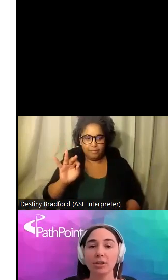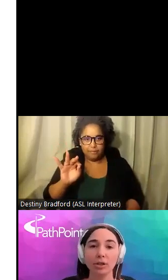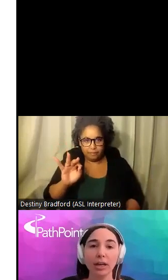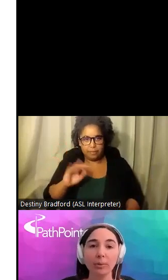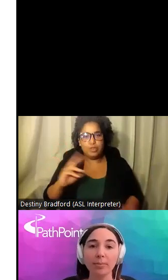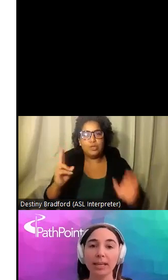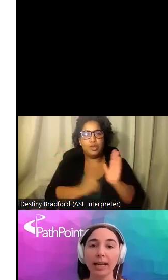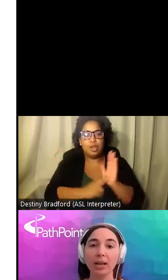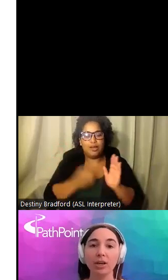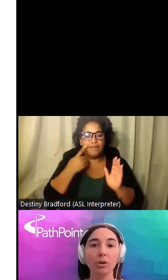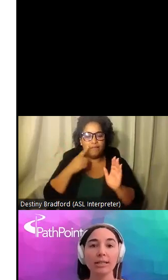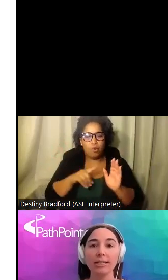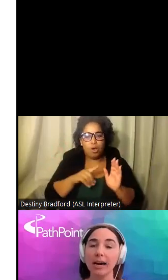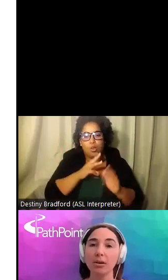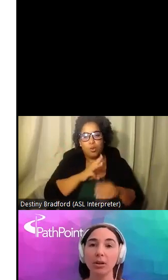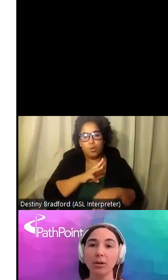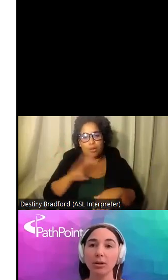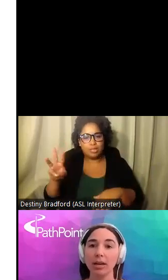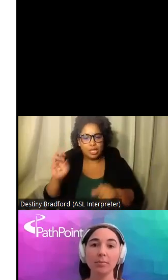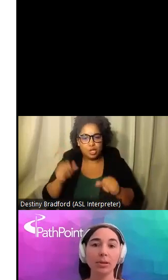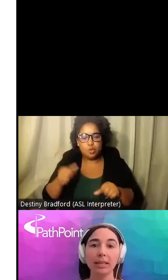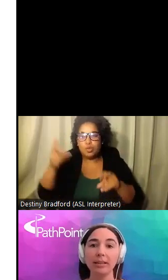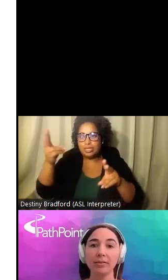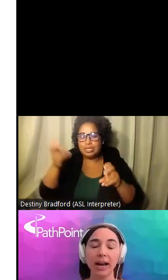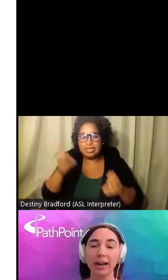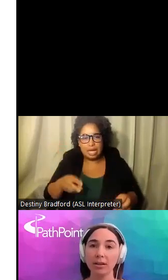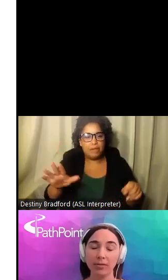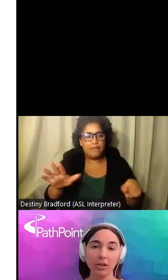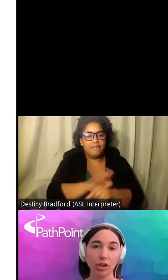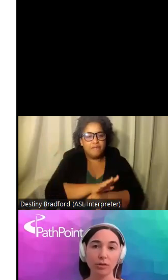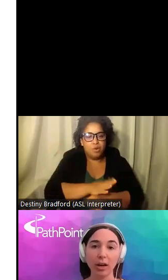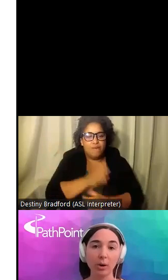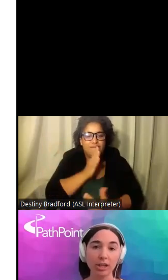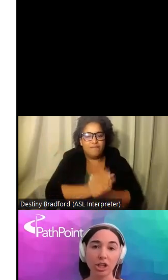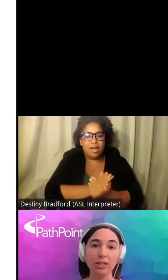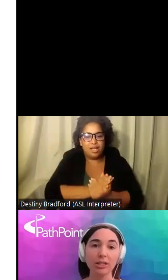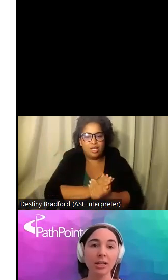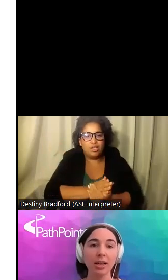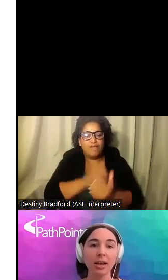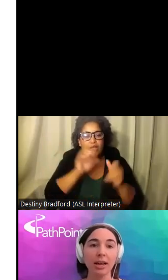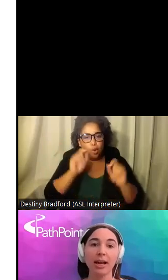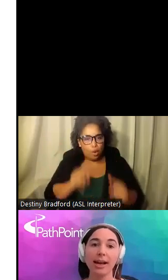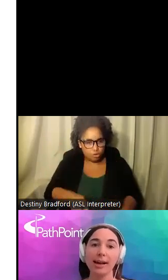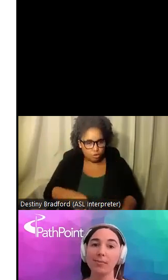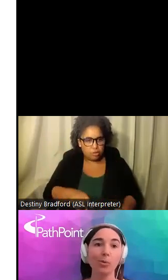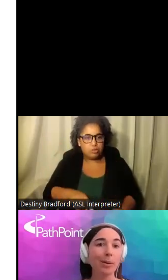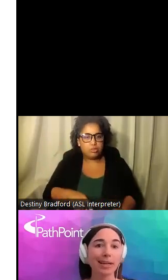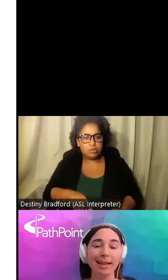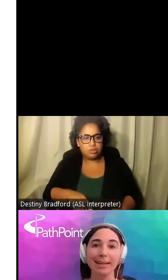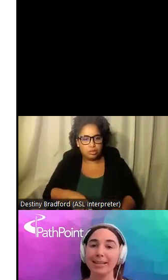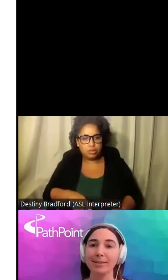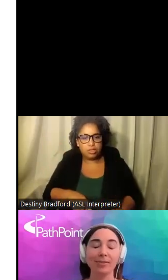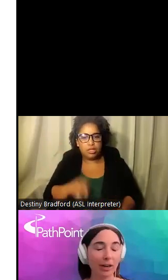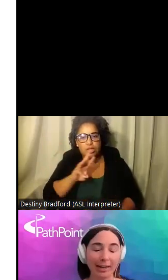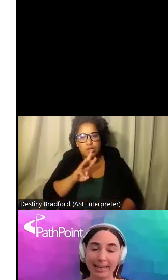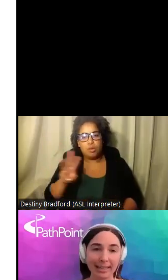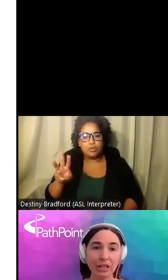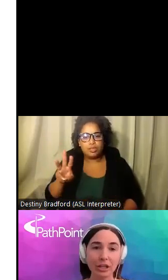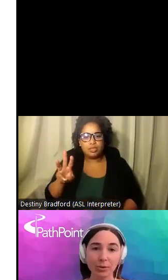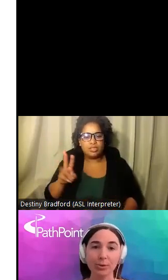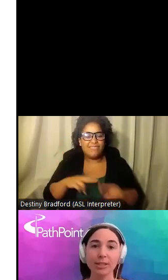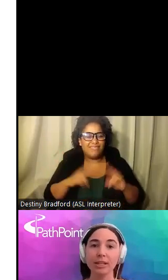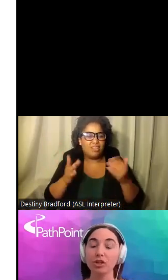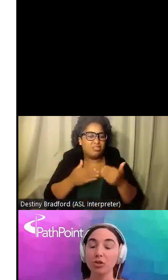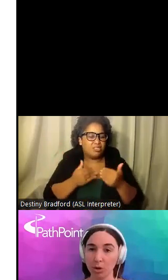into the survey website, you can download a complete file of the survey questions. The website is very easy